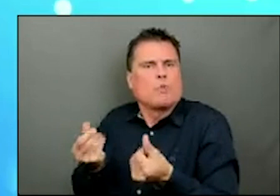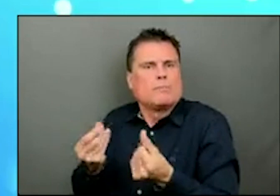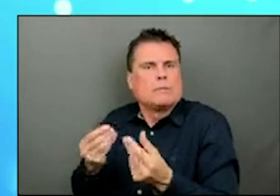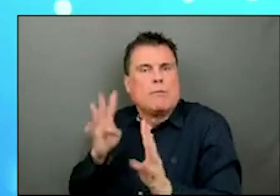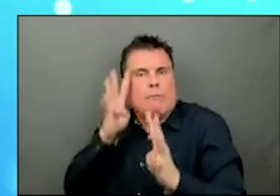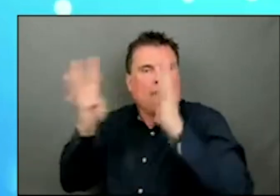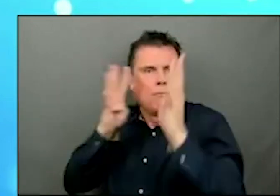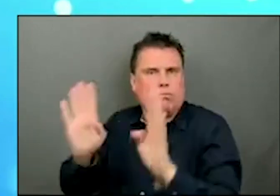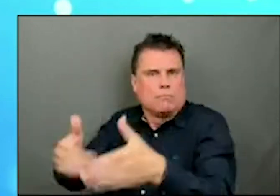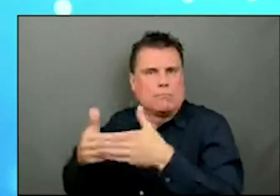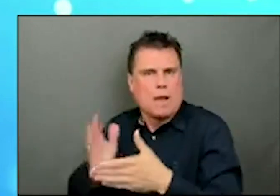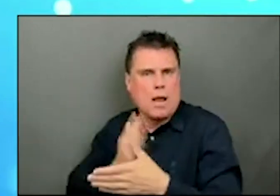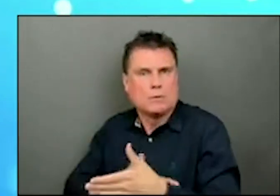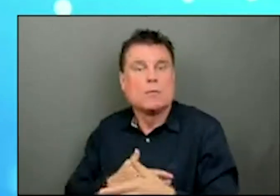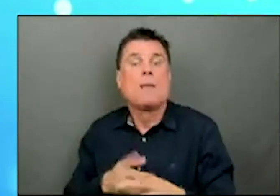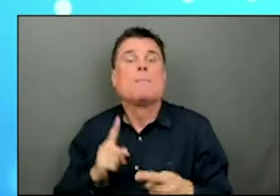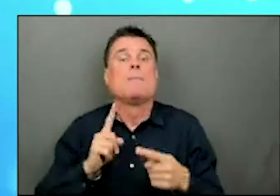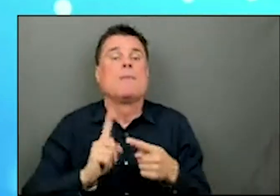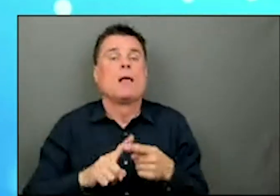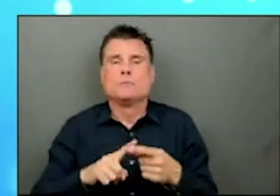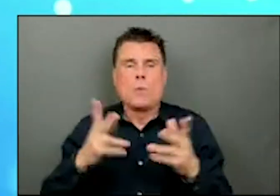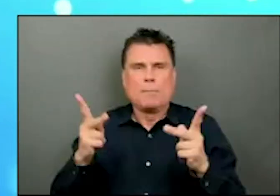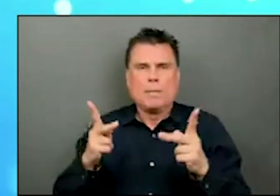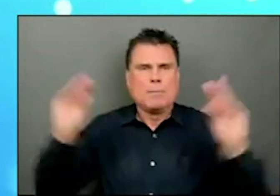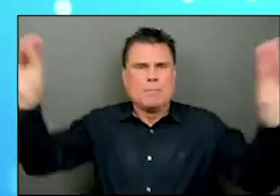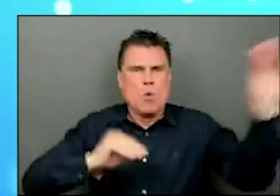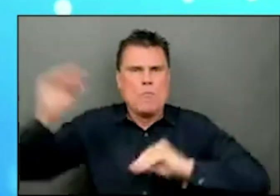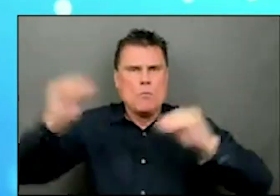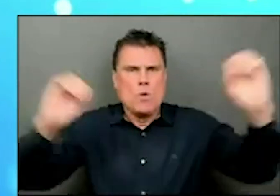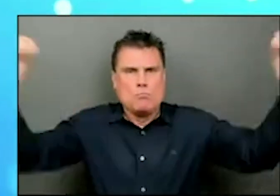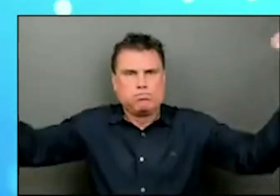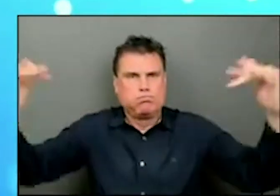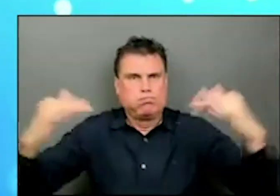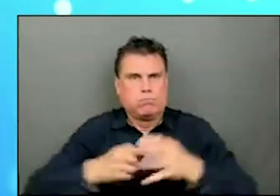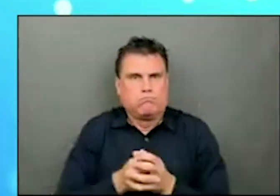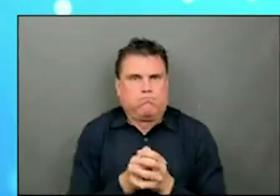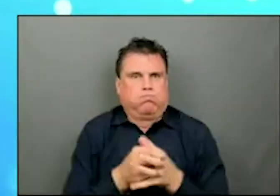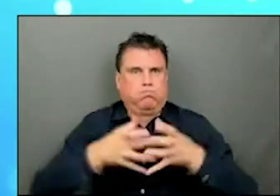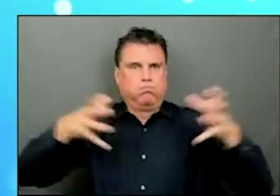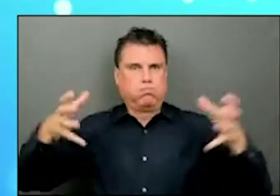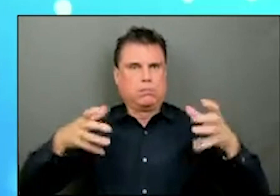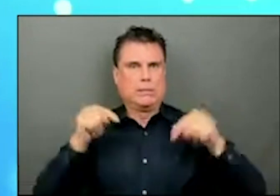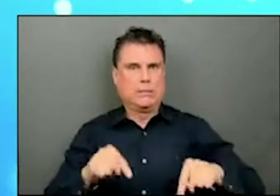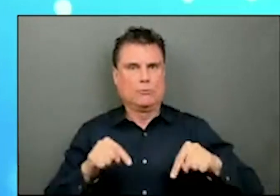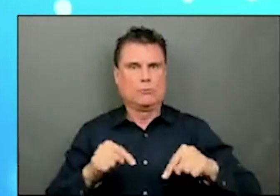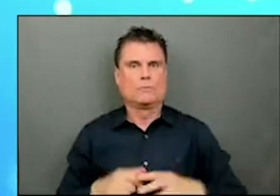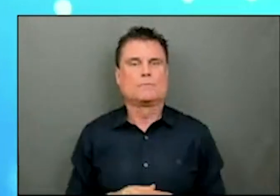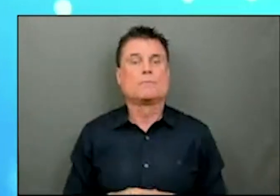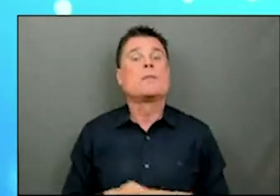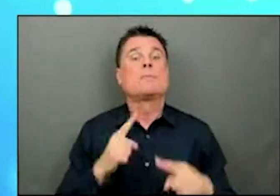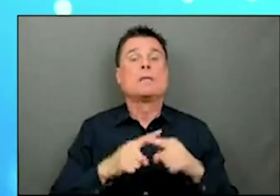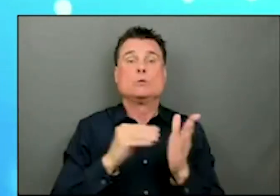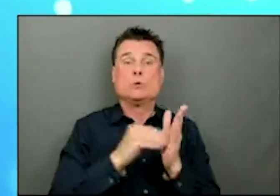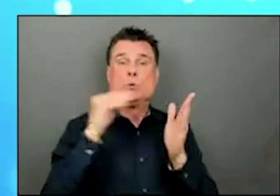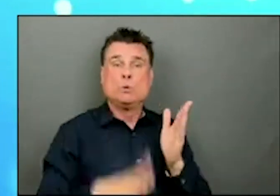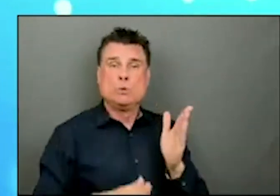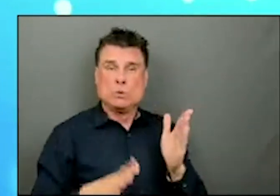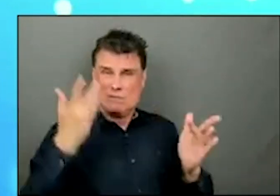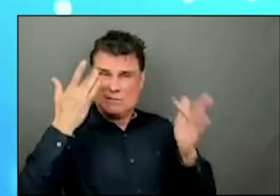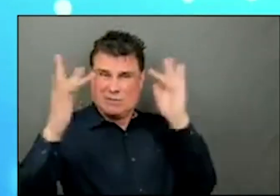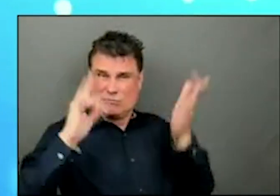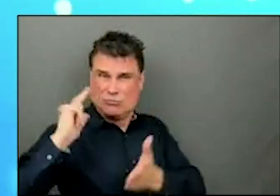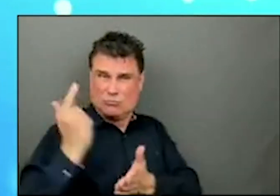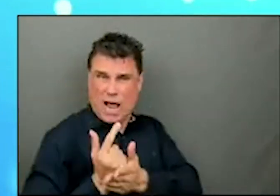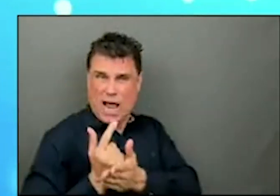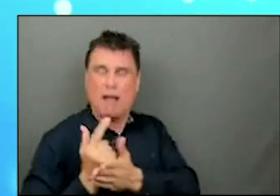have in a resident in our province. But one of the most important things that InBC addresses today is the need for those